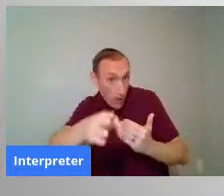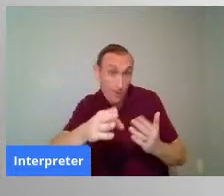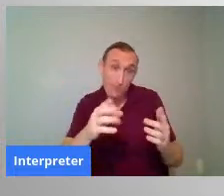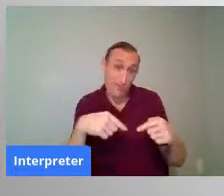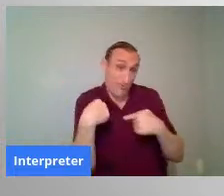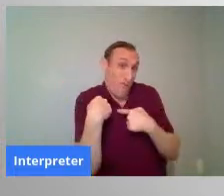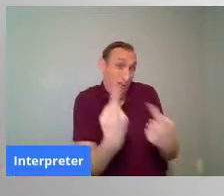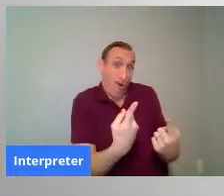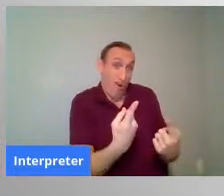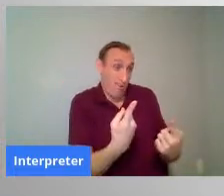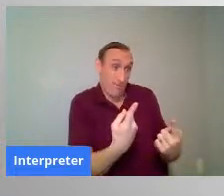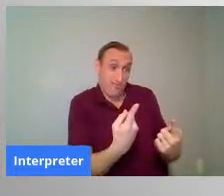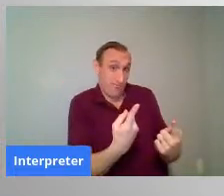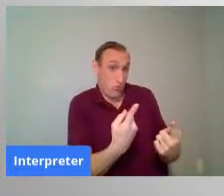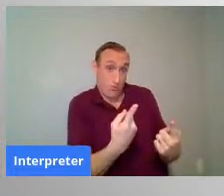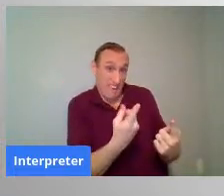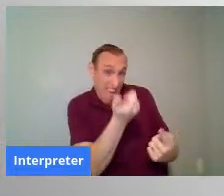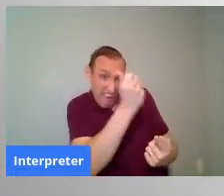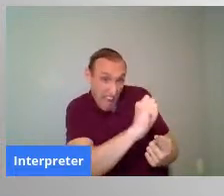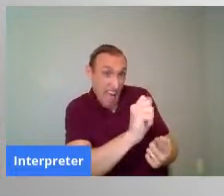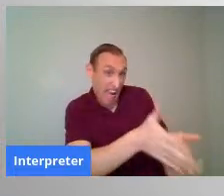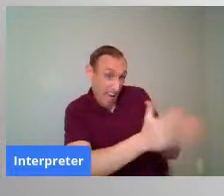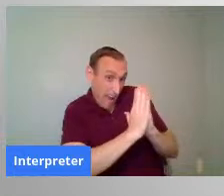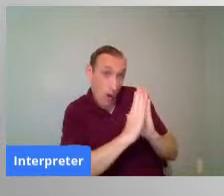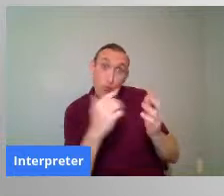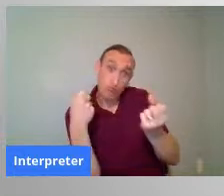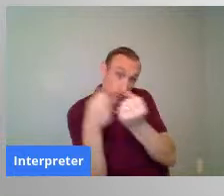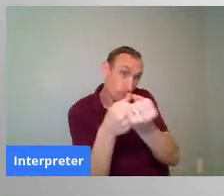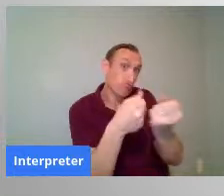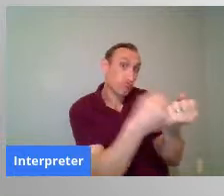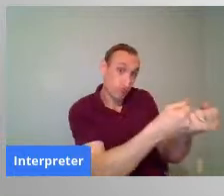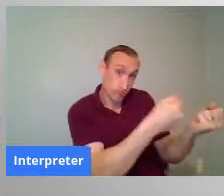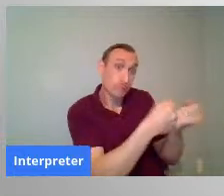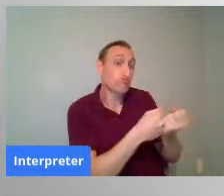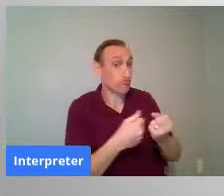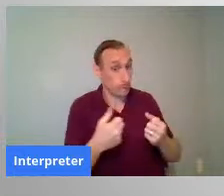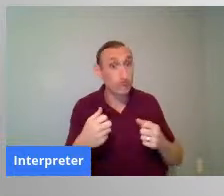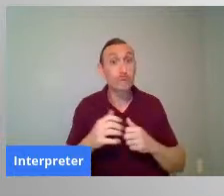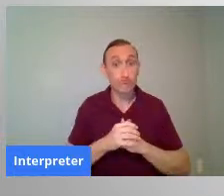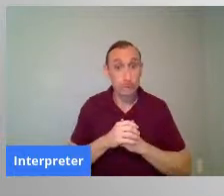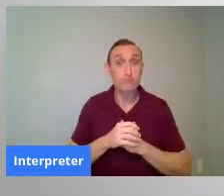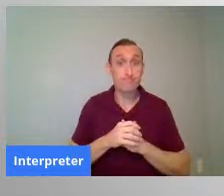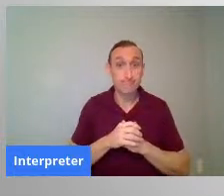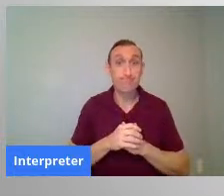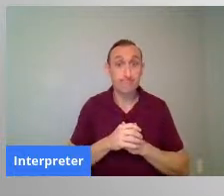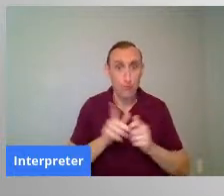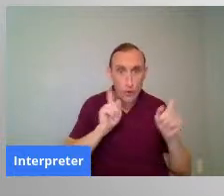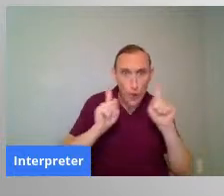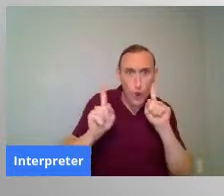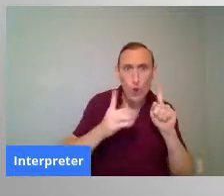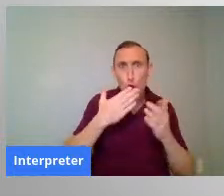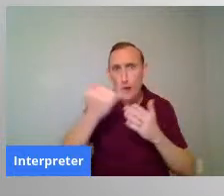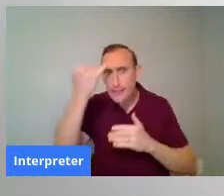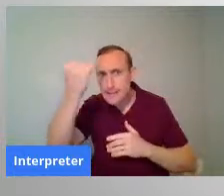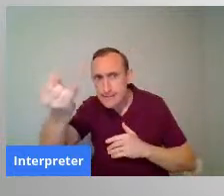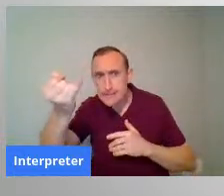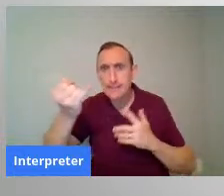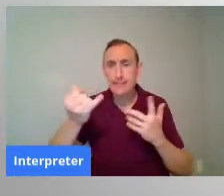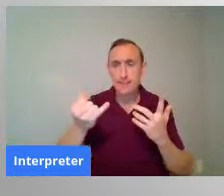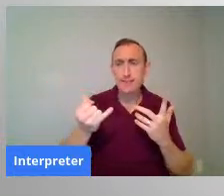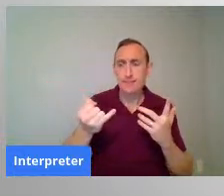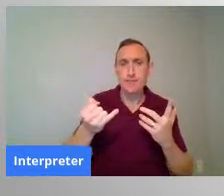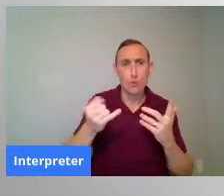things district-wide that may have come out of a 5th grade team saying, we would love to have, or a 6th grade team saying, we would love